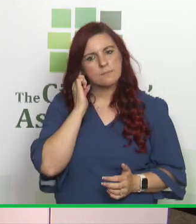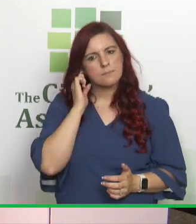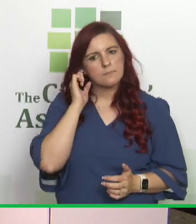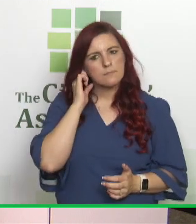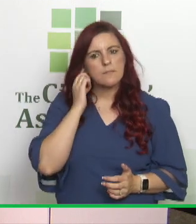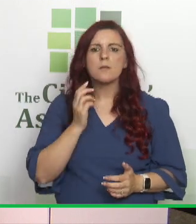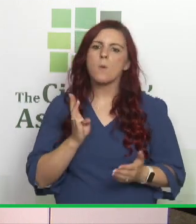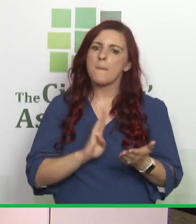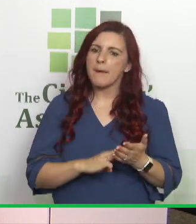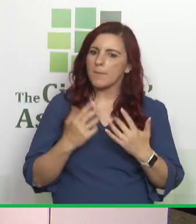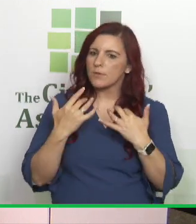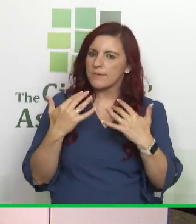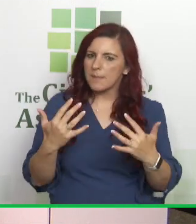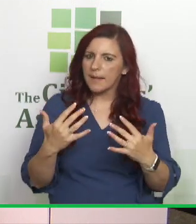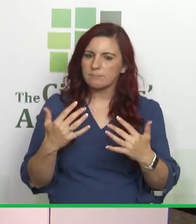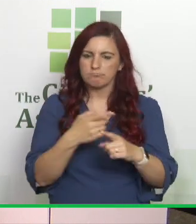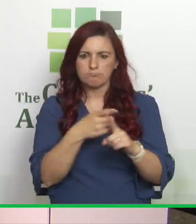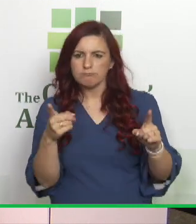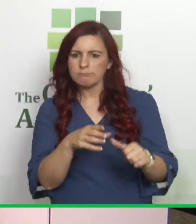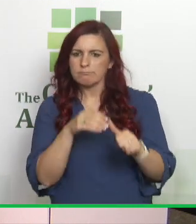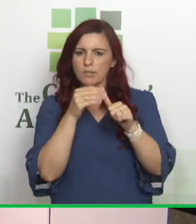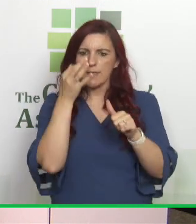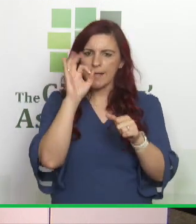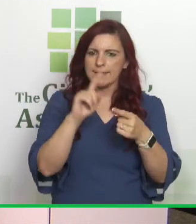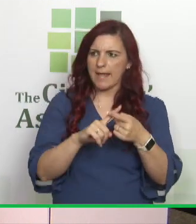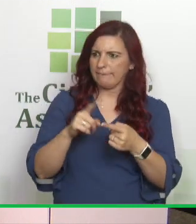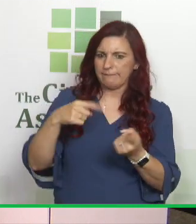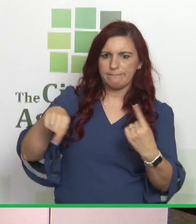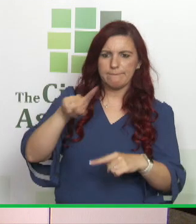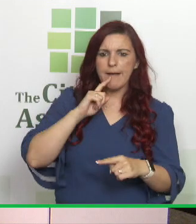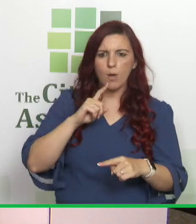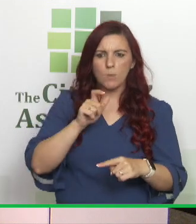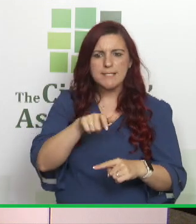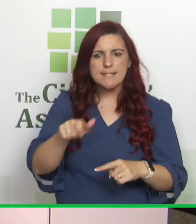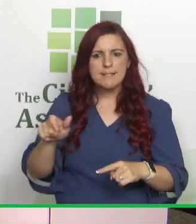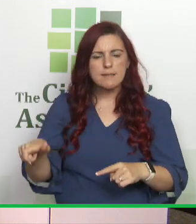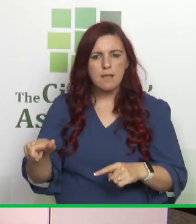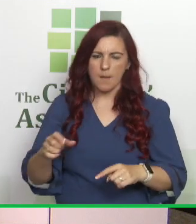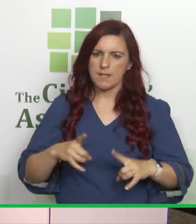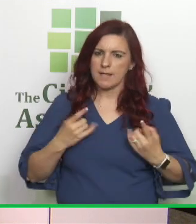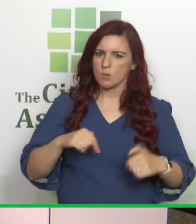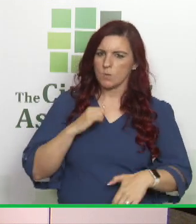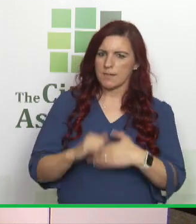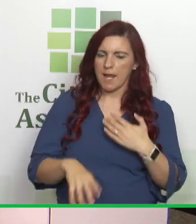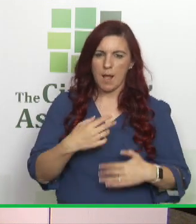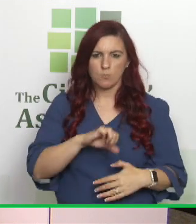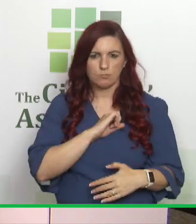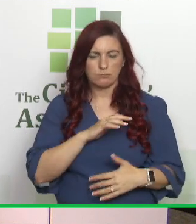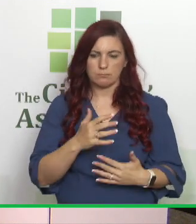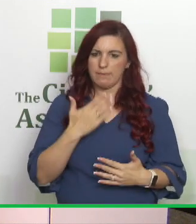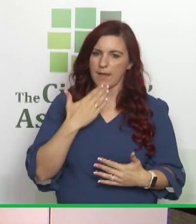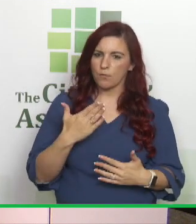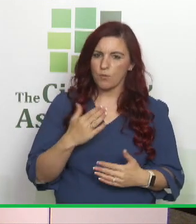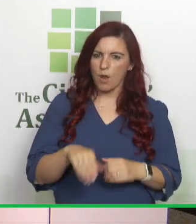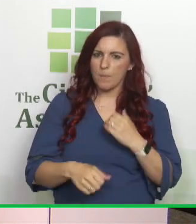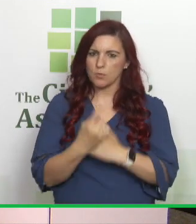Members of the Assembly, distinguished guests and fellow participants, I'm delighted to be here with you today, and I do appreciate the opportunity to